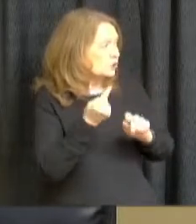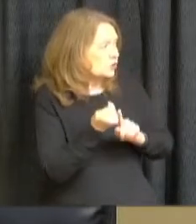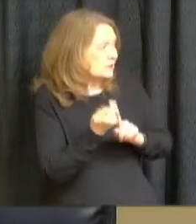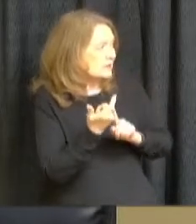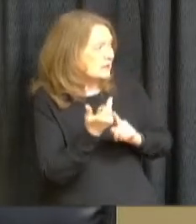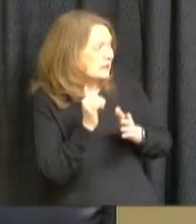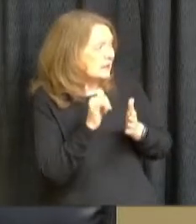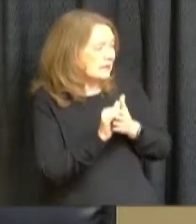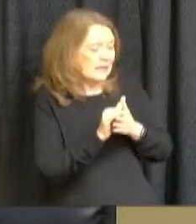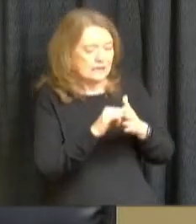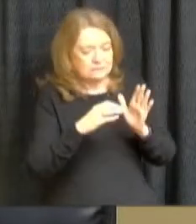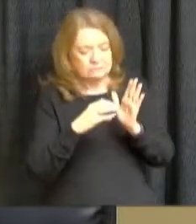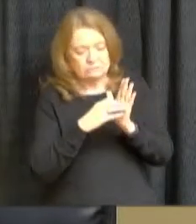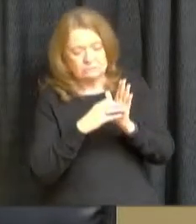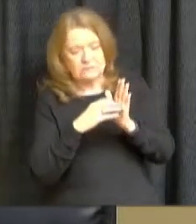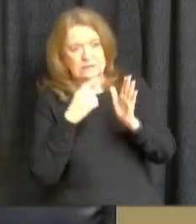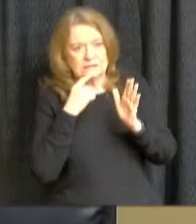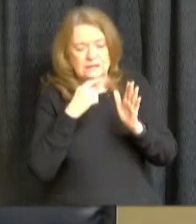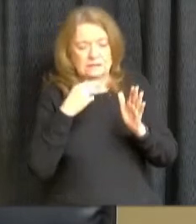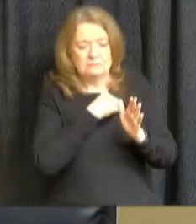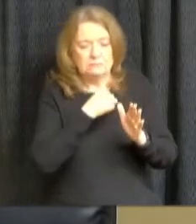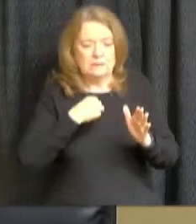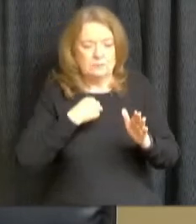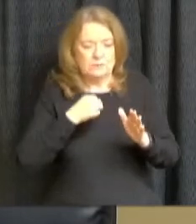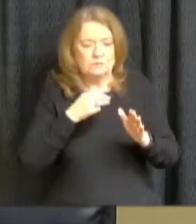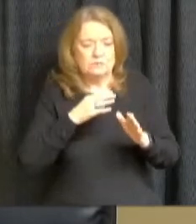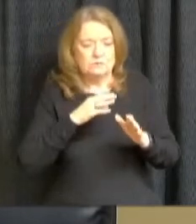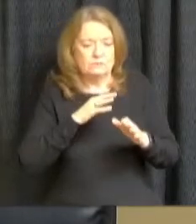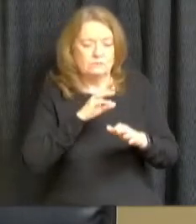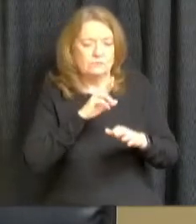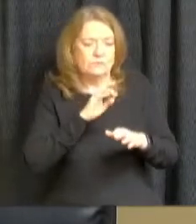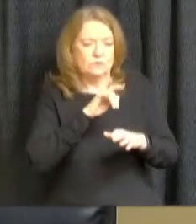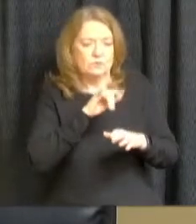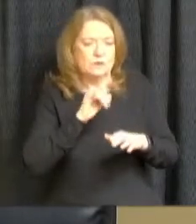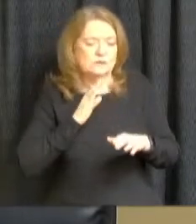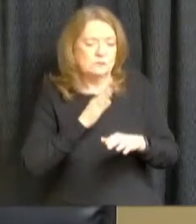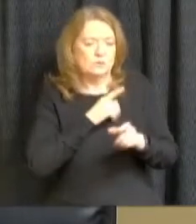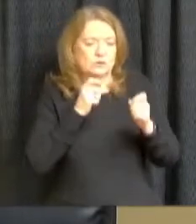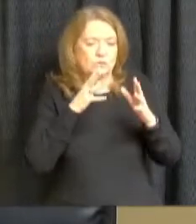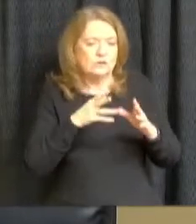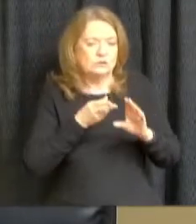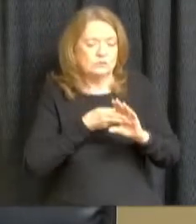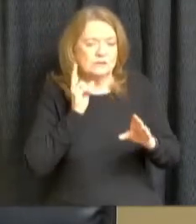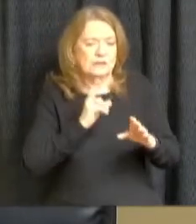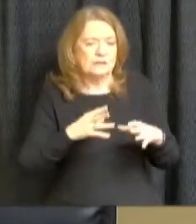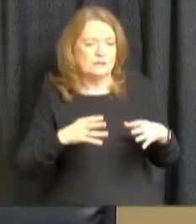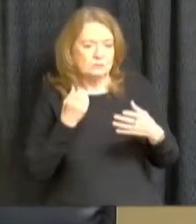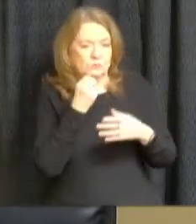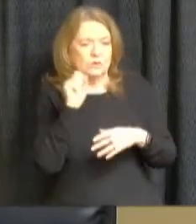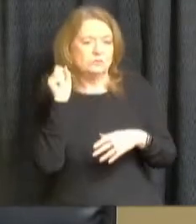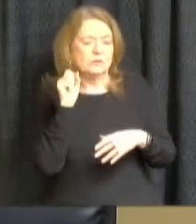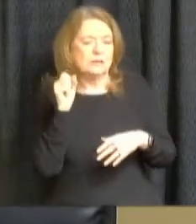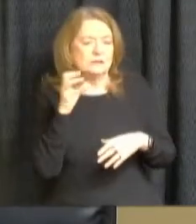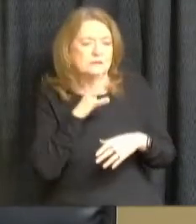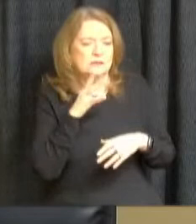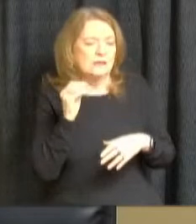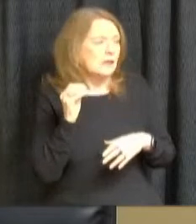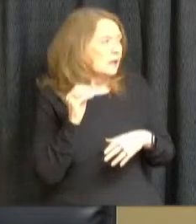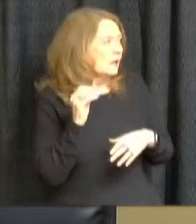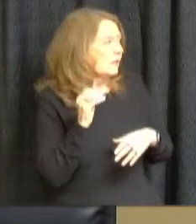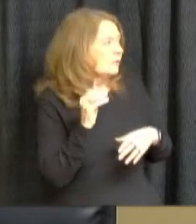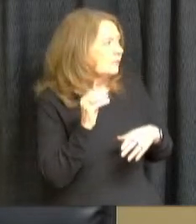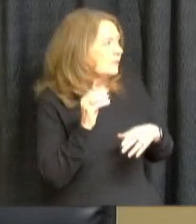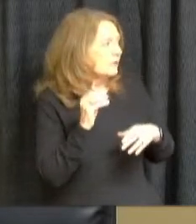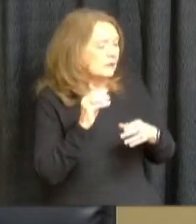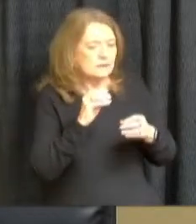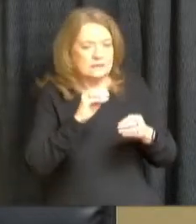that whereas, which says members of the Roxy's Board of Directors resigned in protest, and its own executive committee cleared the theater's